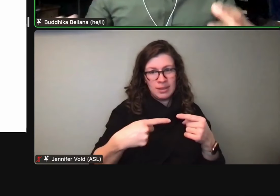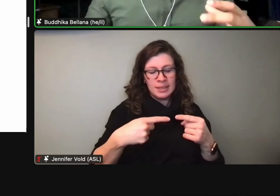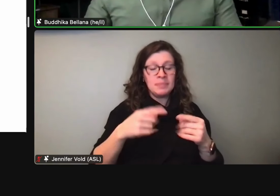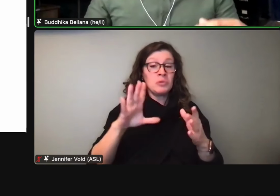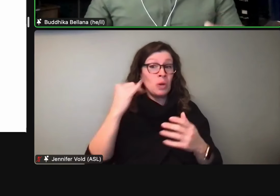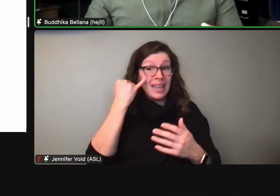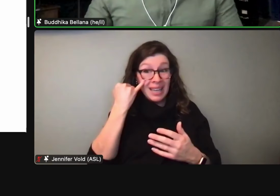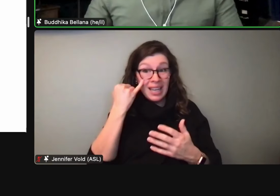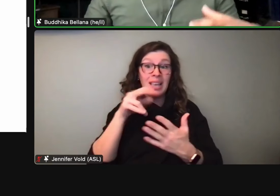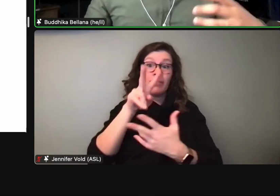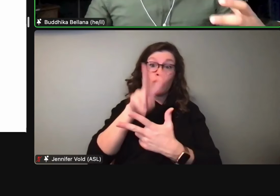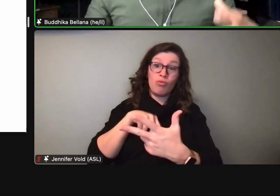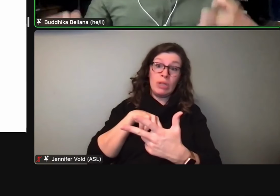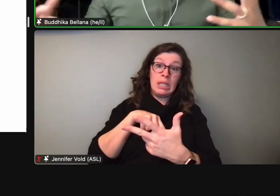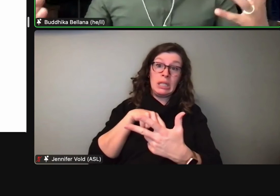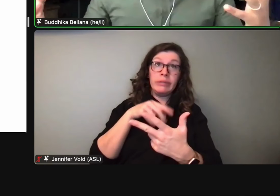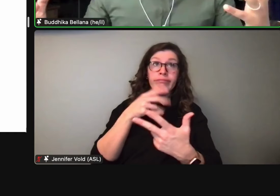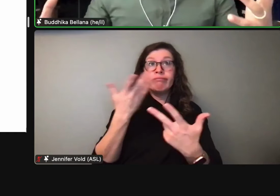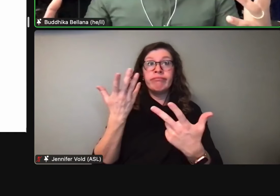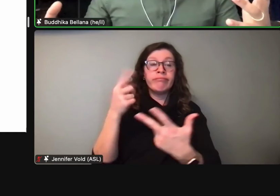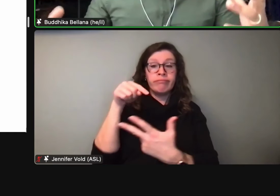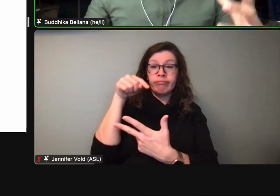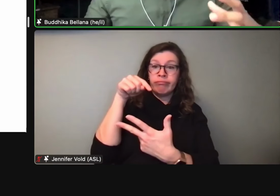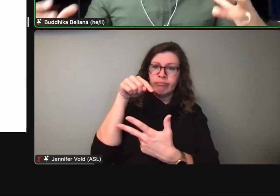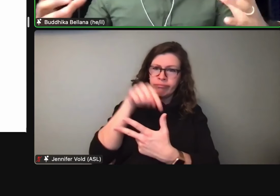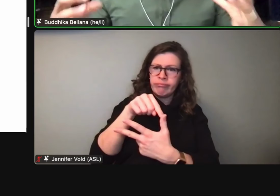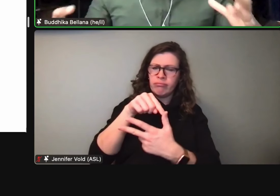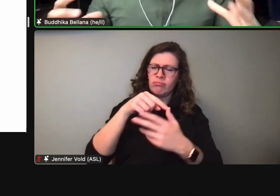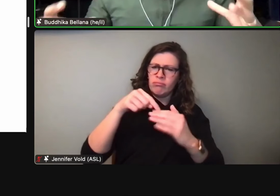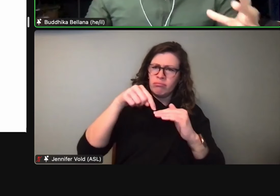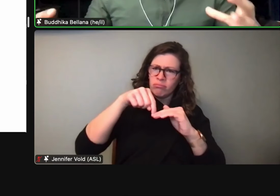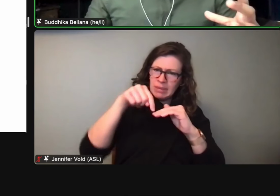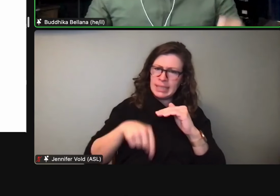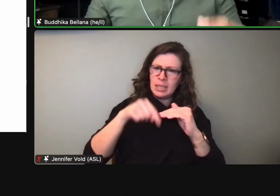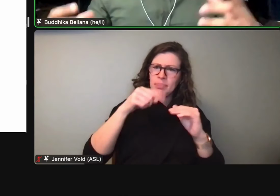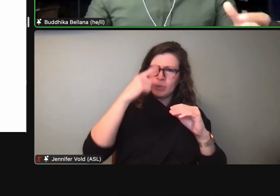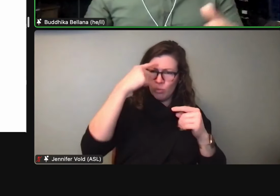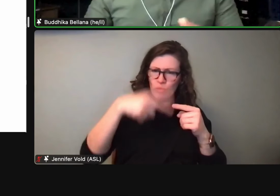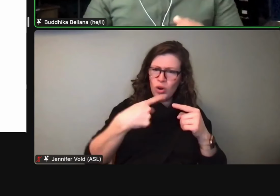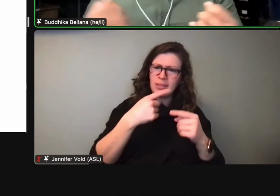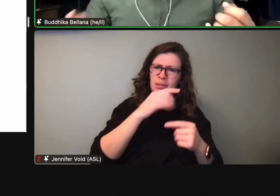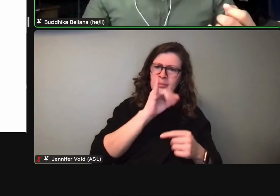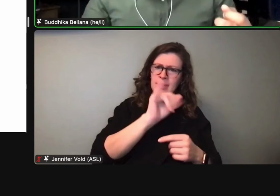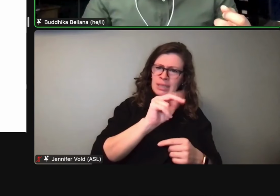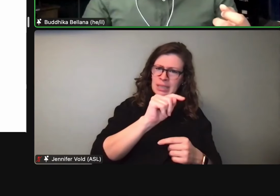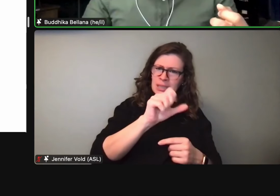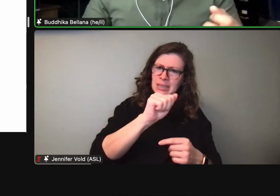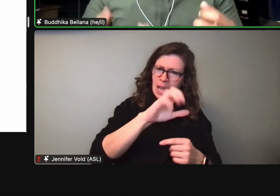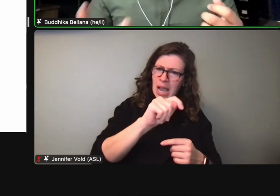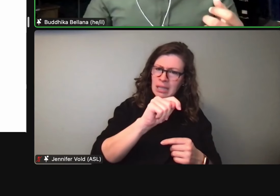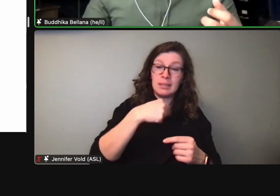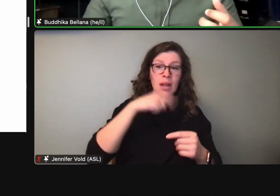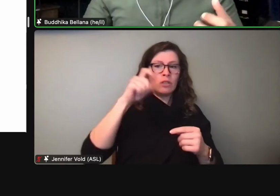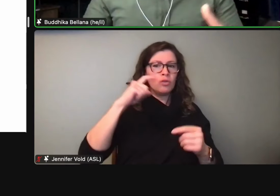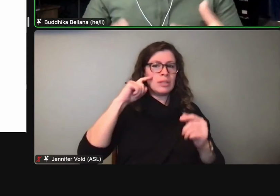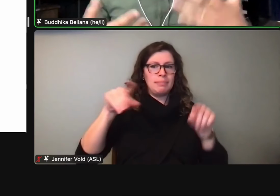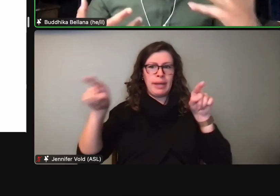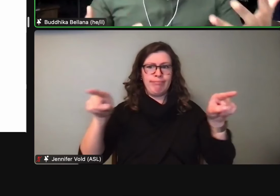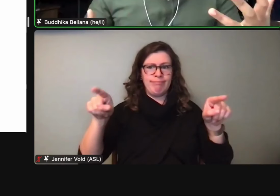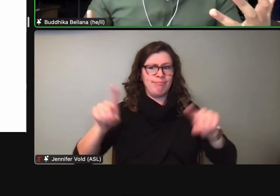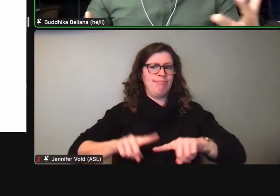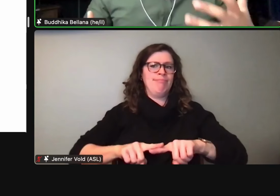if participants are reading a deeply processed or intact story, you would expect more of a drastic objective